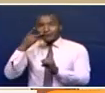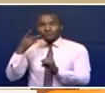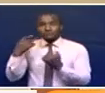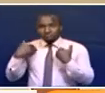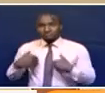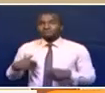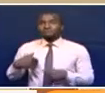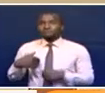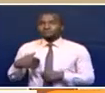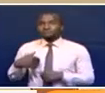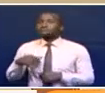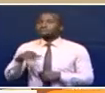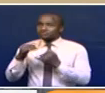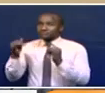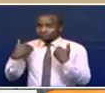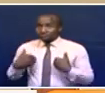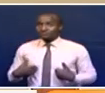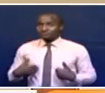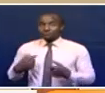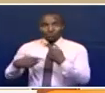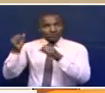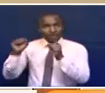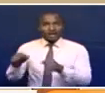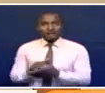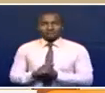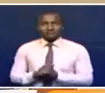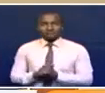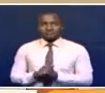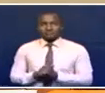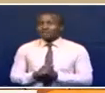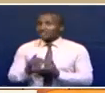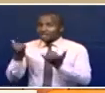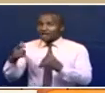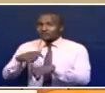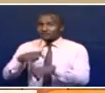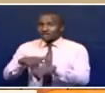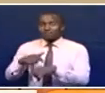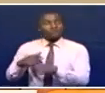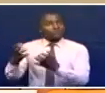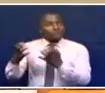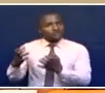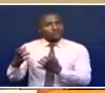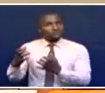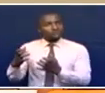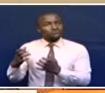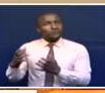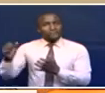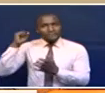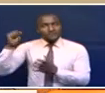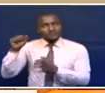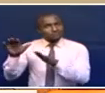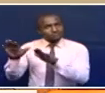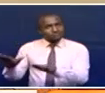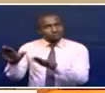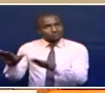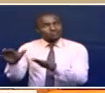he calls me. and you see what will happen. I think it's time to relax. We need to relax the politics of this country.